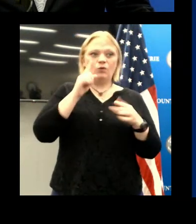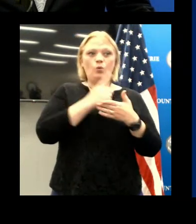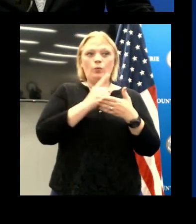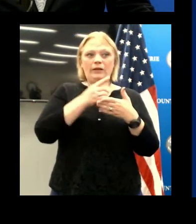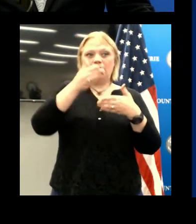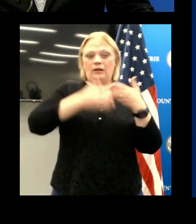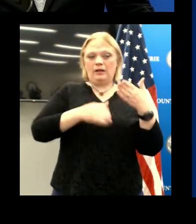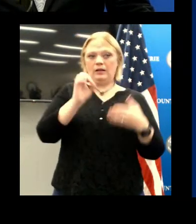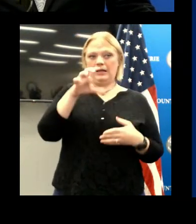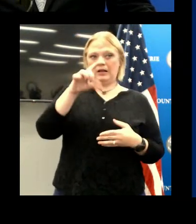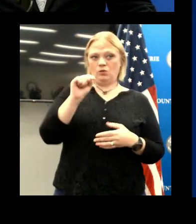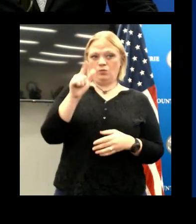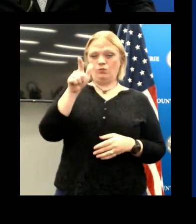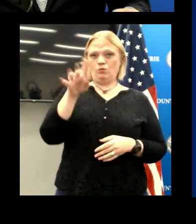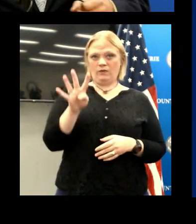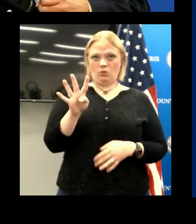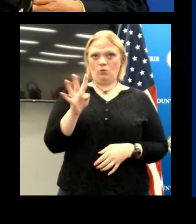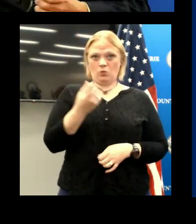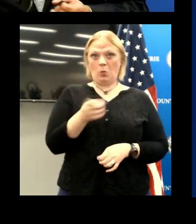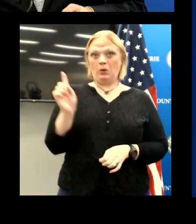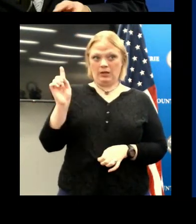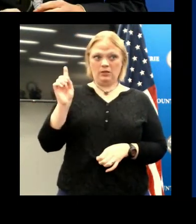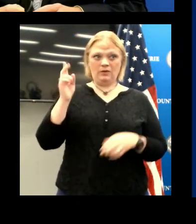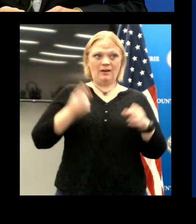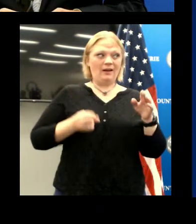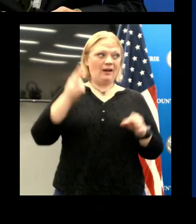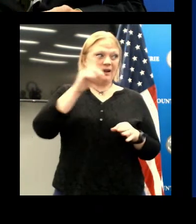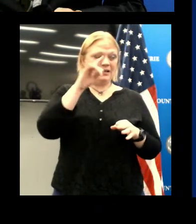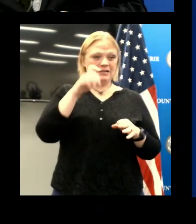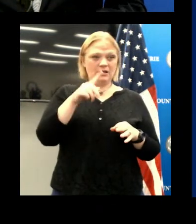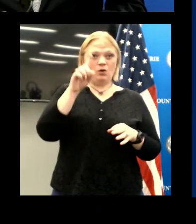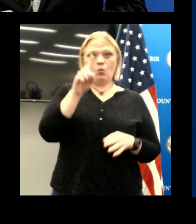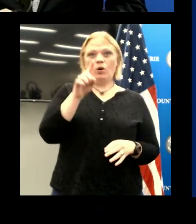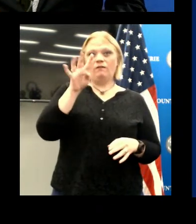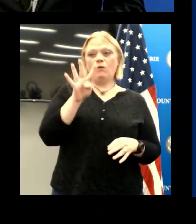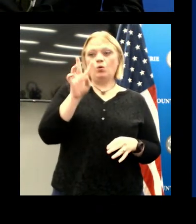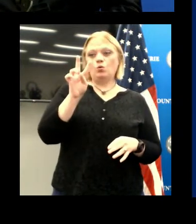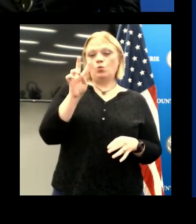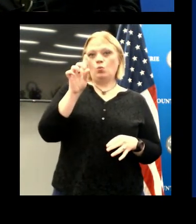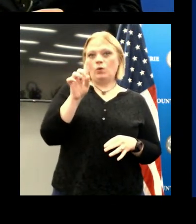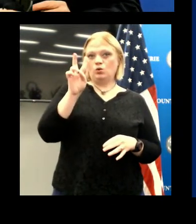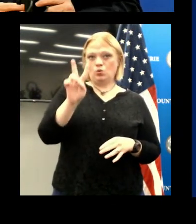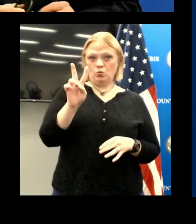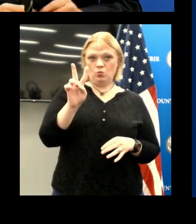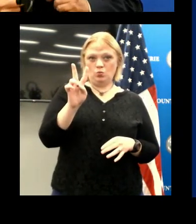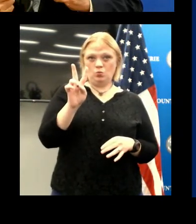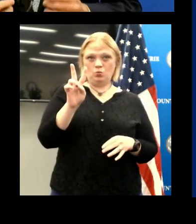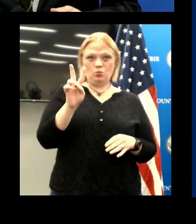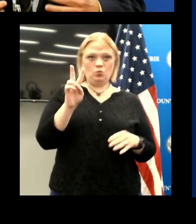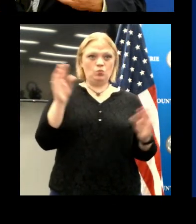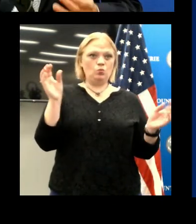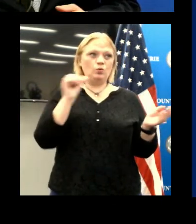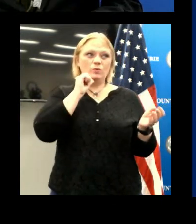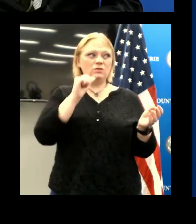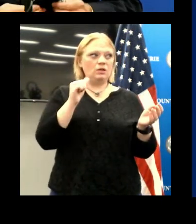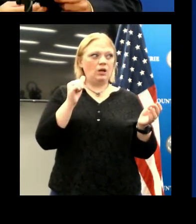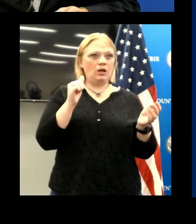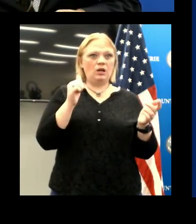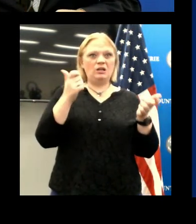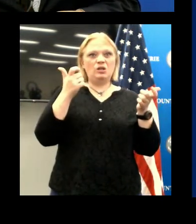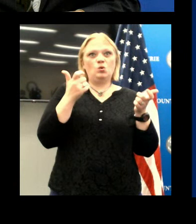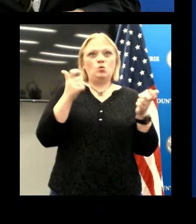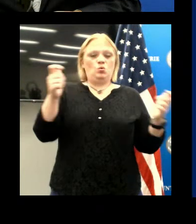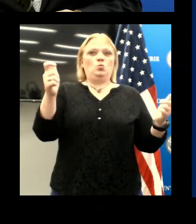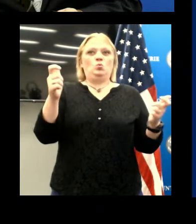October 24th, the highest zip code was 14212, though there was not a tremendous amount of